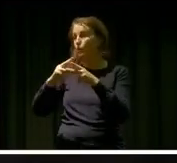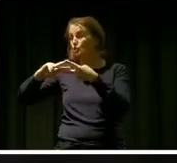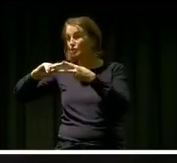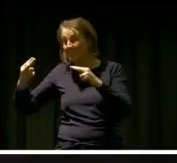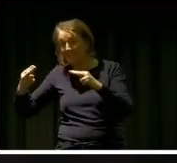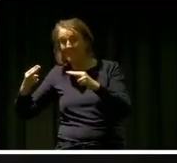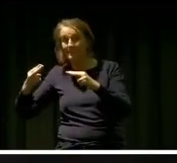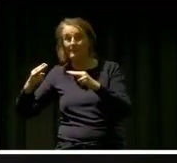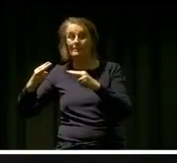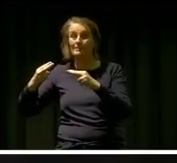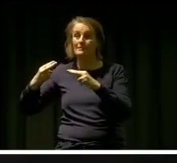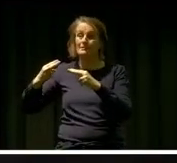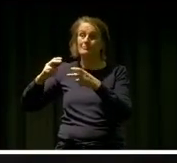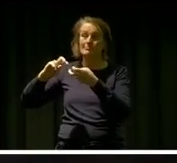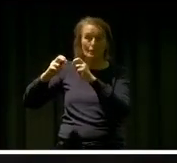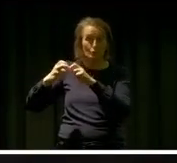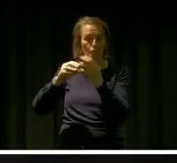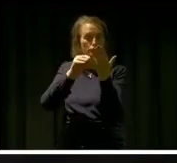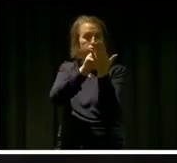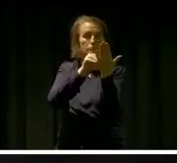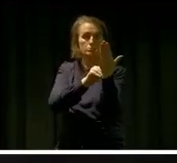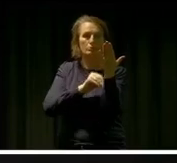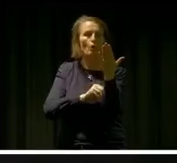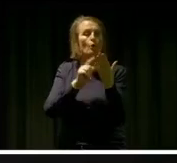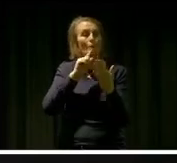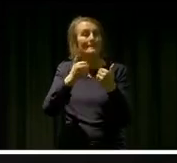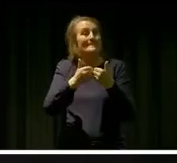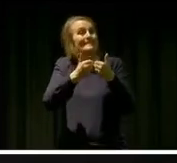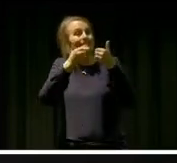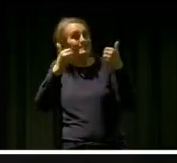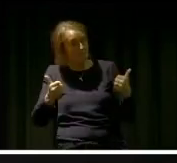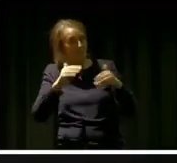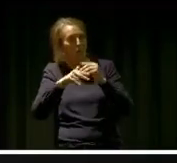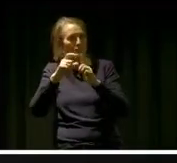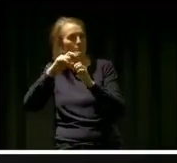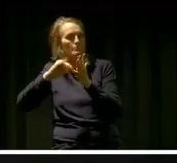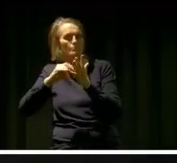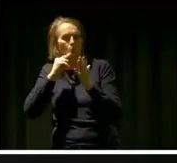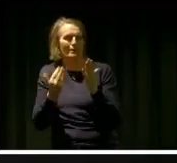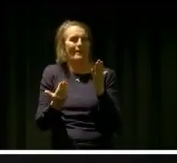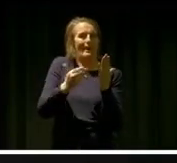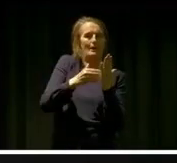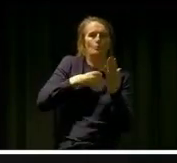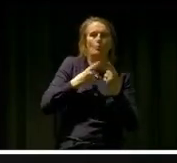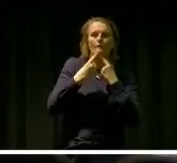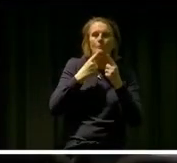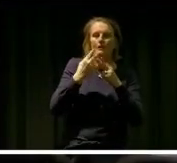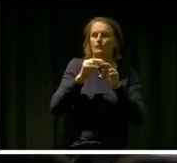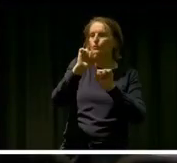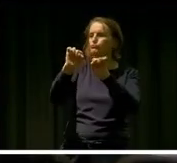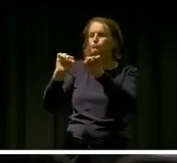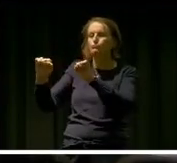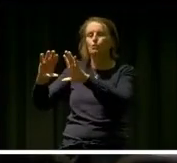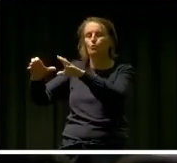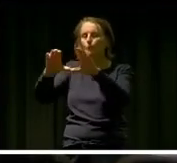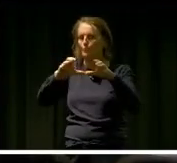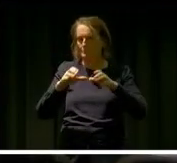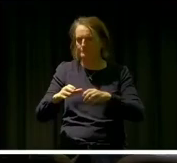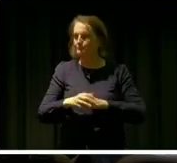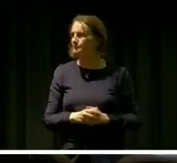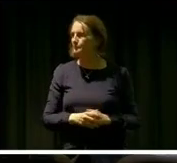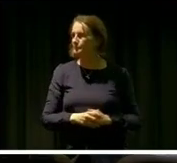won't be a separate resource, but there will be some information developed for that too. I'd also like to say before we finish